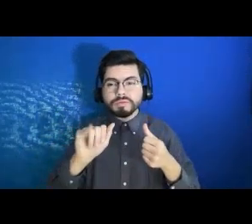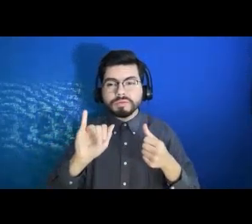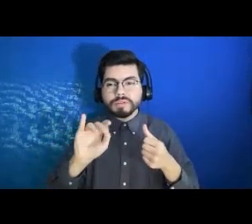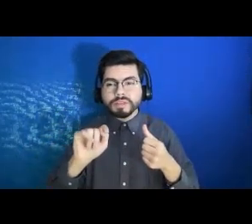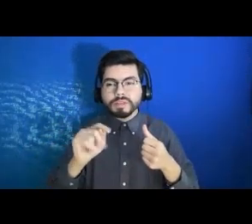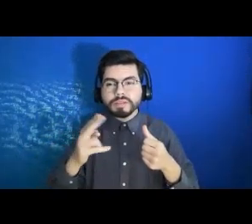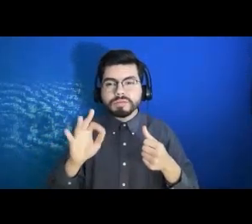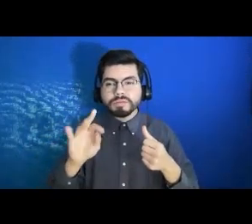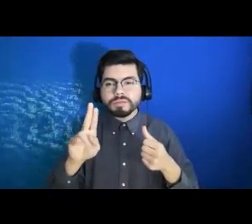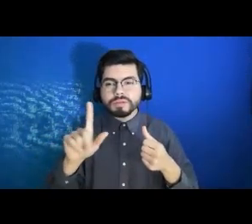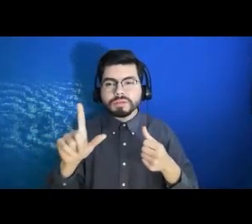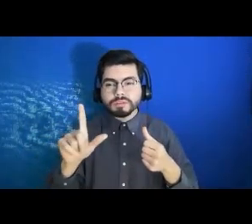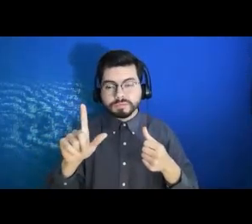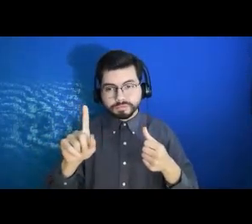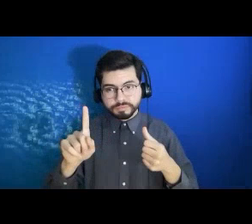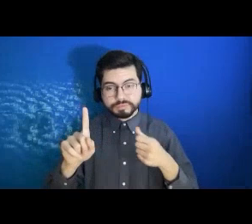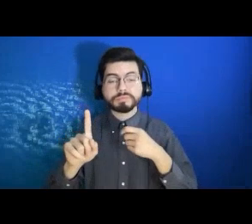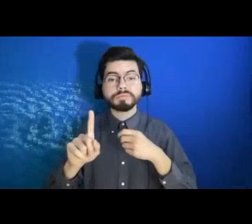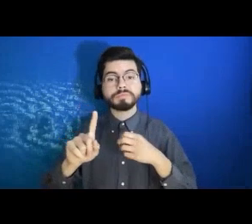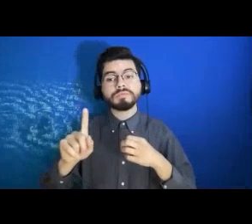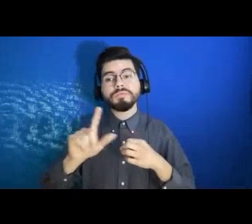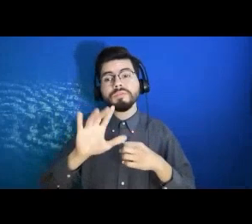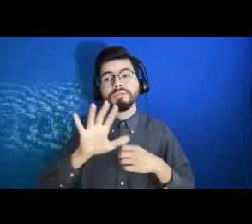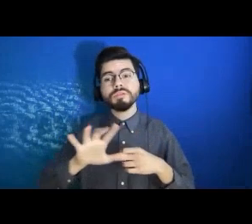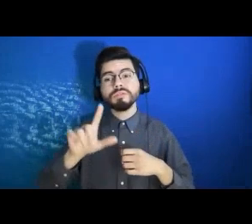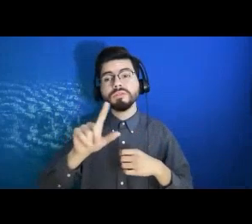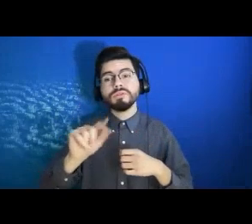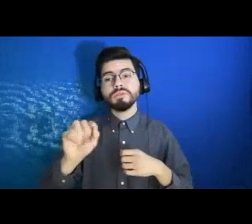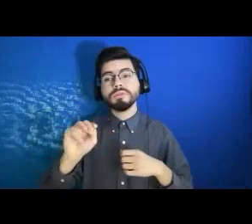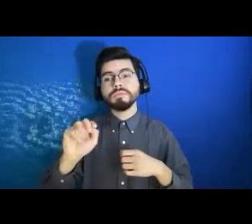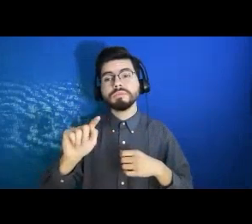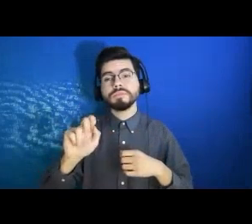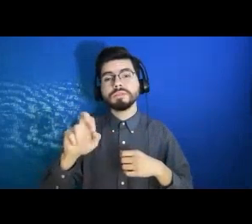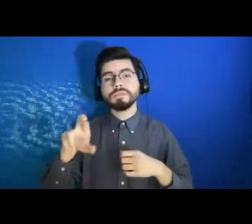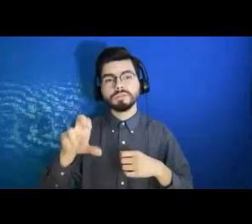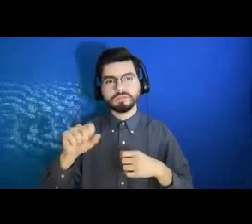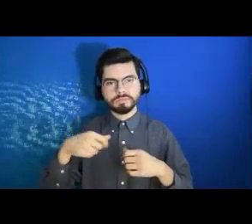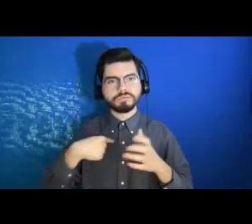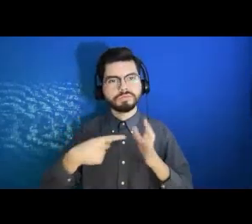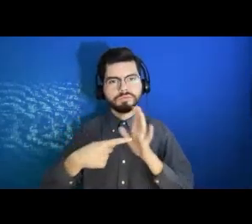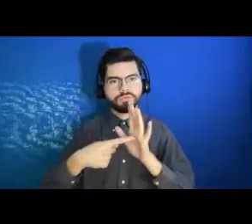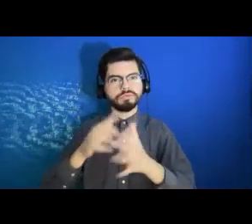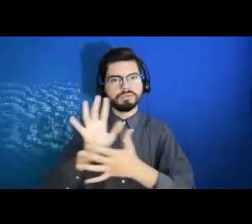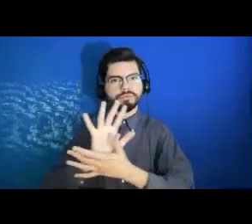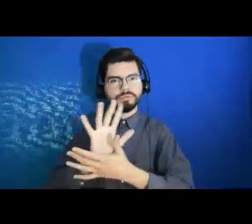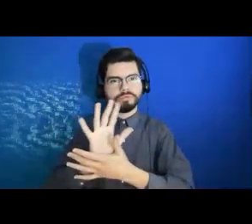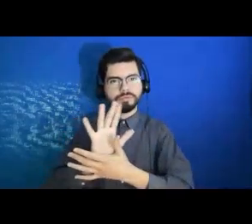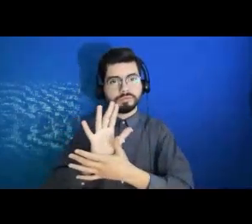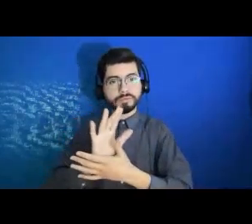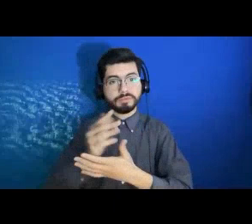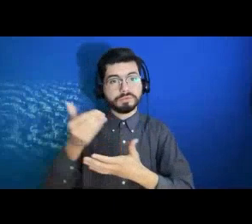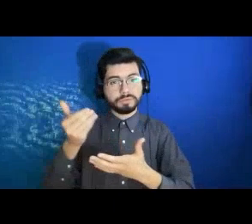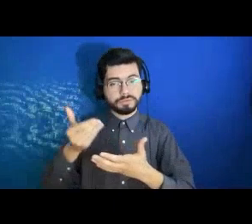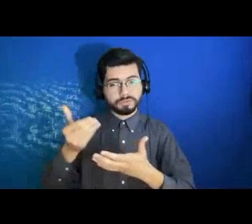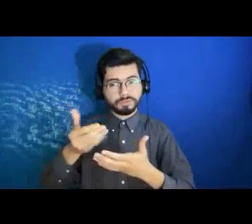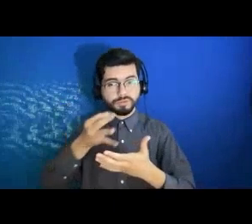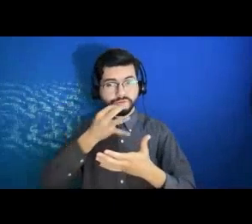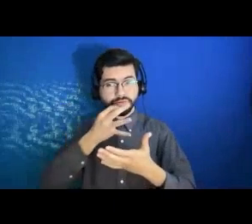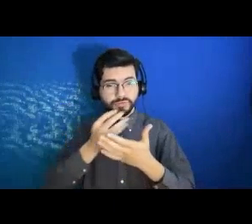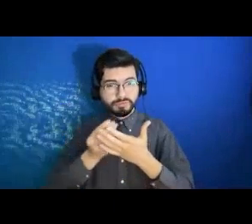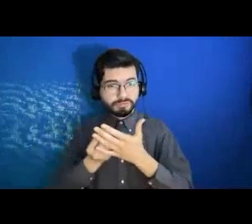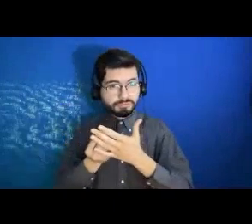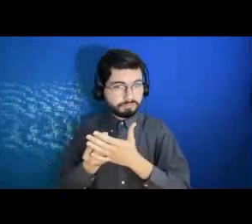eruption. It's at about 20 meters below the surface. I'm going to play this video and you can see we're getting closer to the eruption.